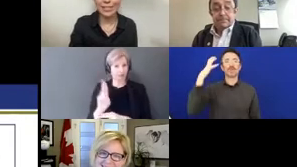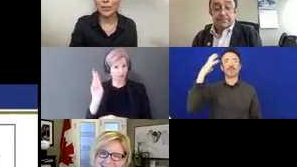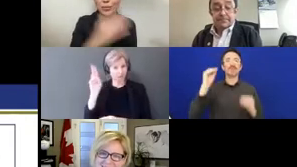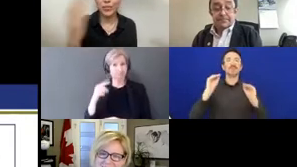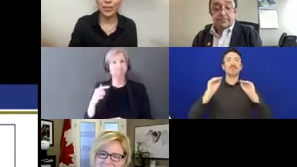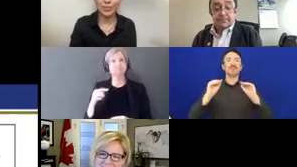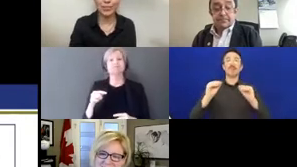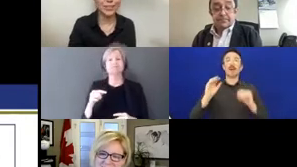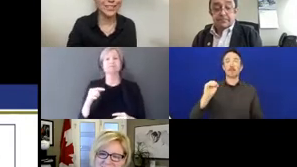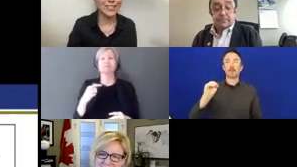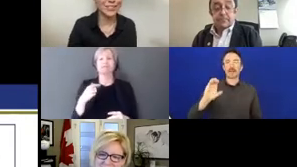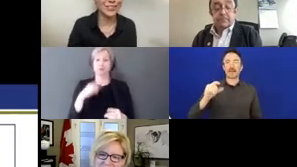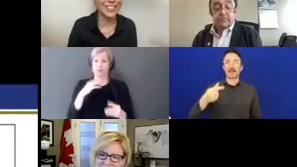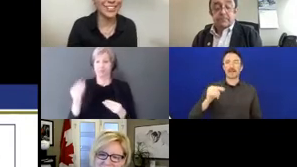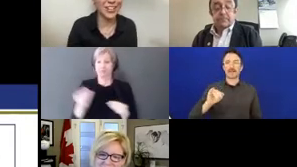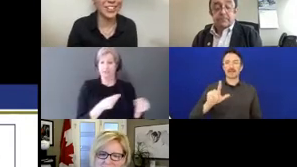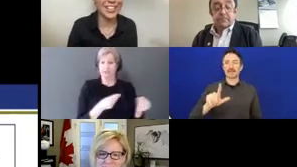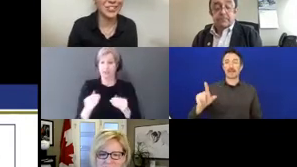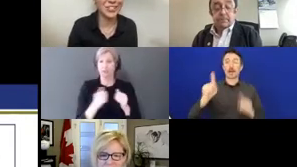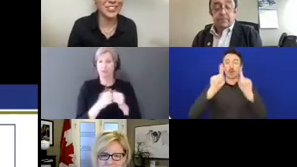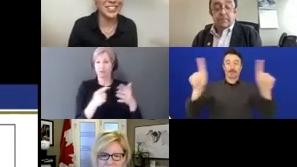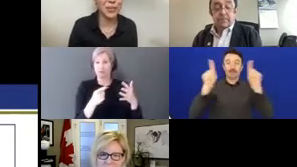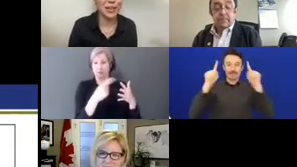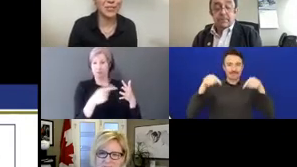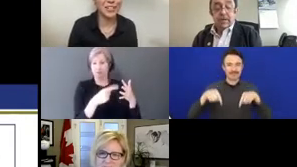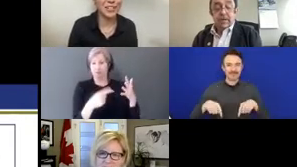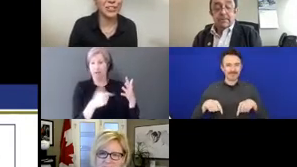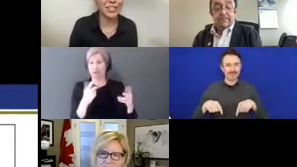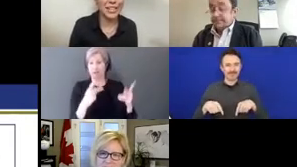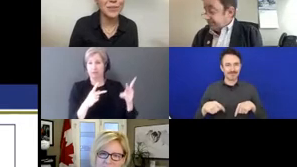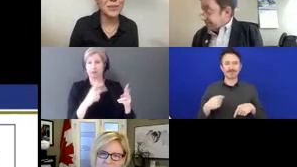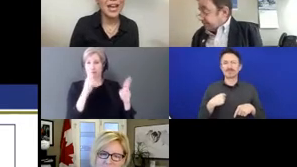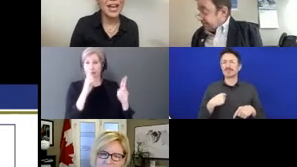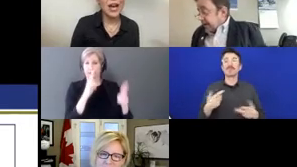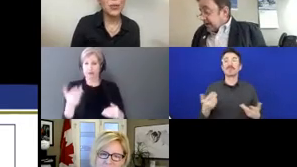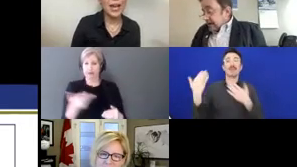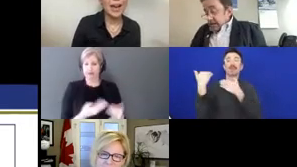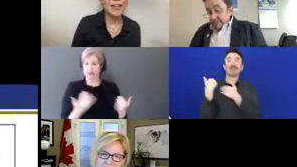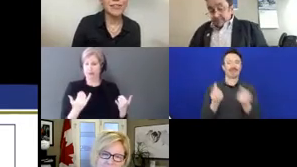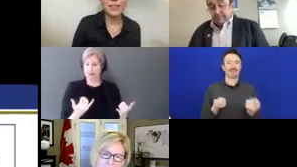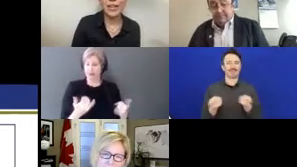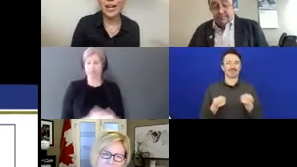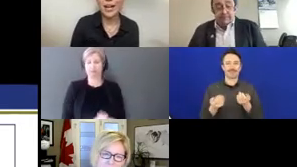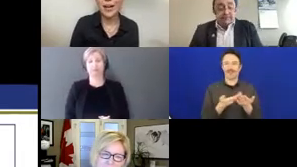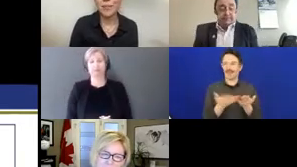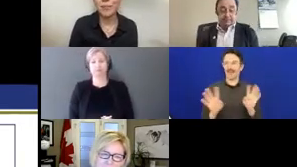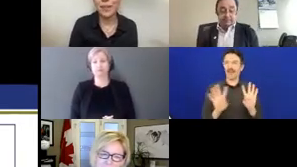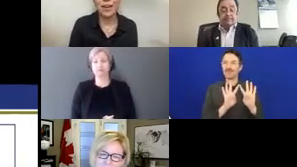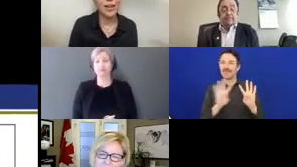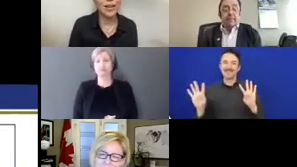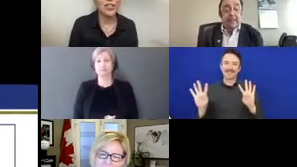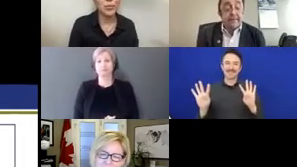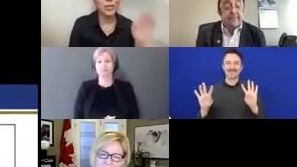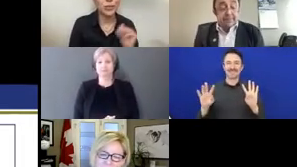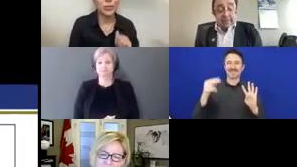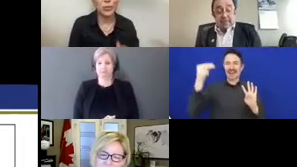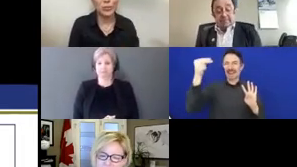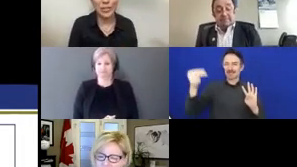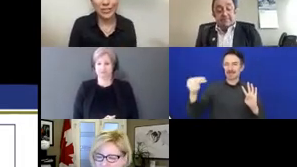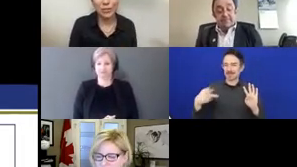facilitating here with a list of guest honors that we have here today. We have, I just want to